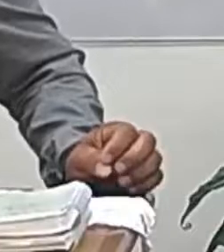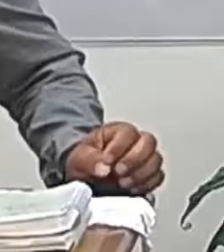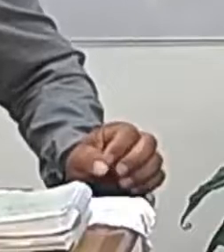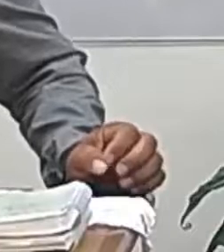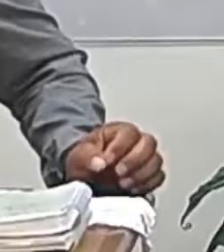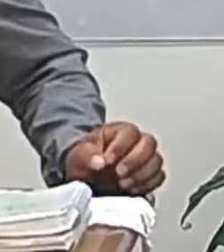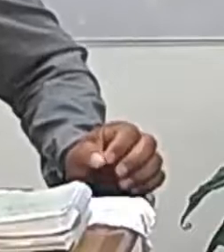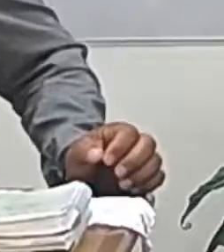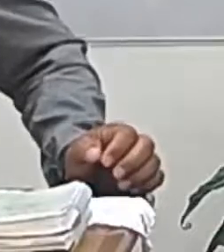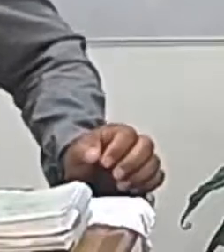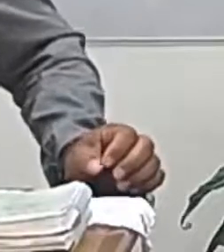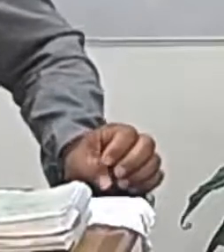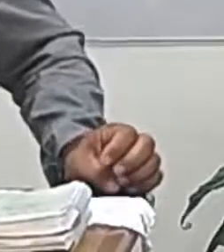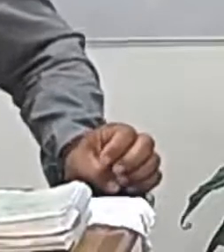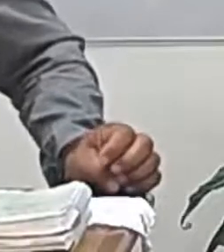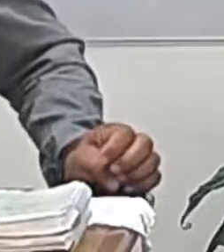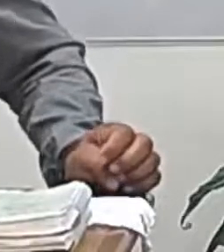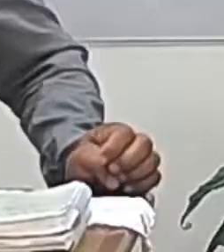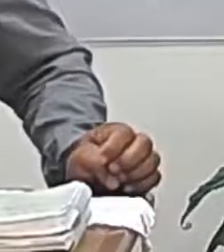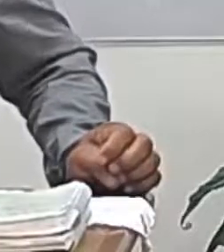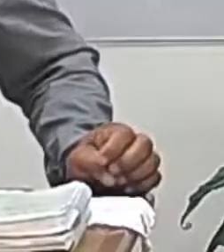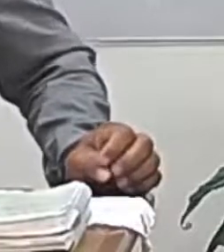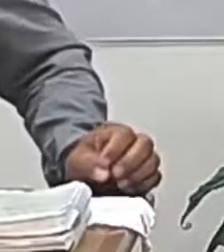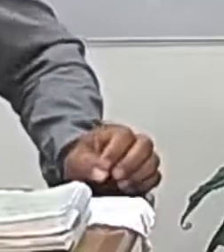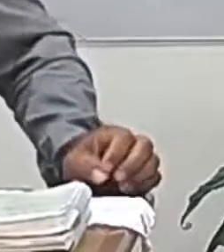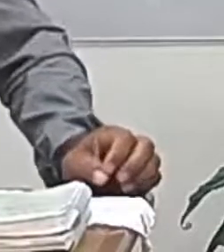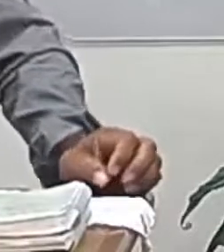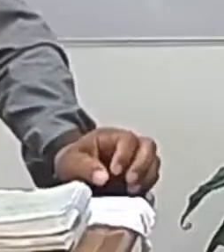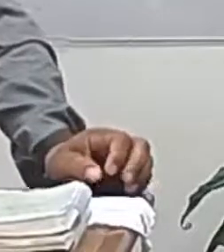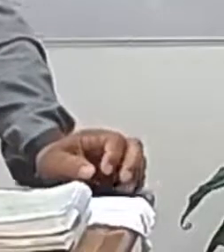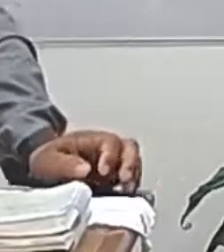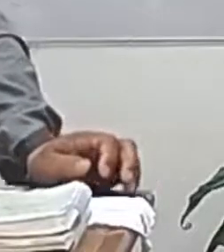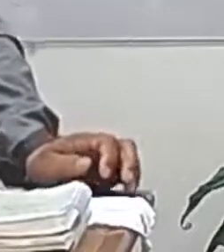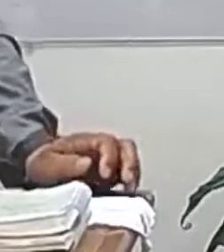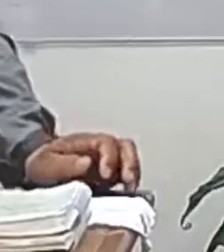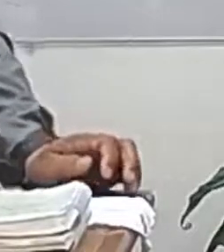This coming Sunday, the Church of Hallandale,